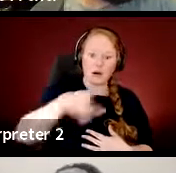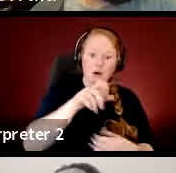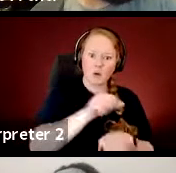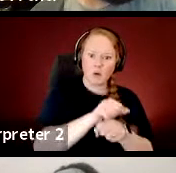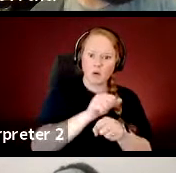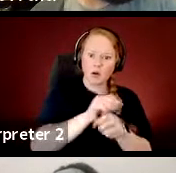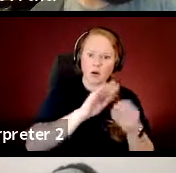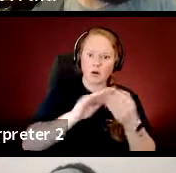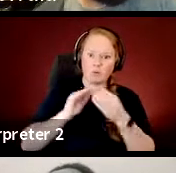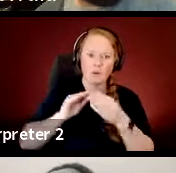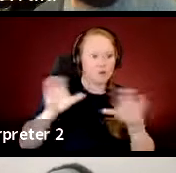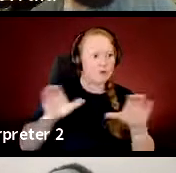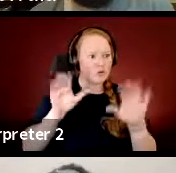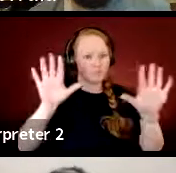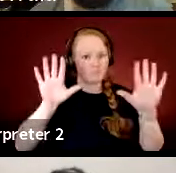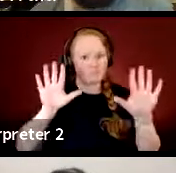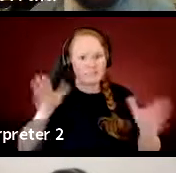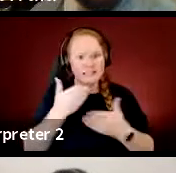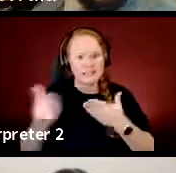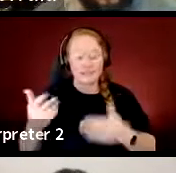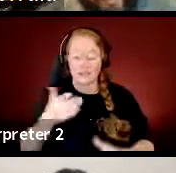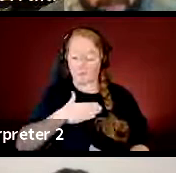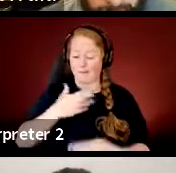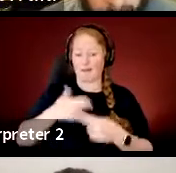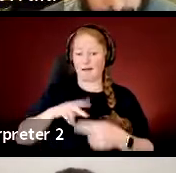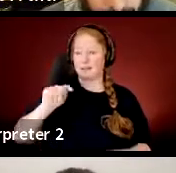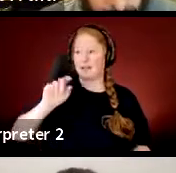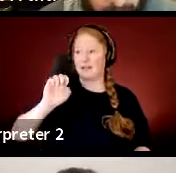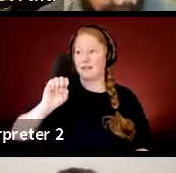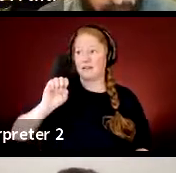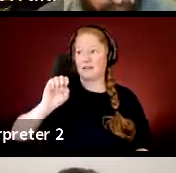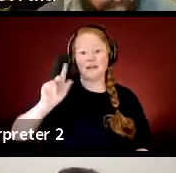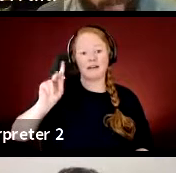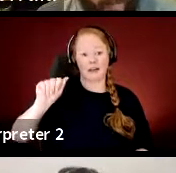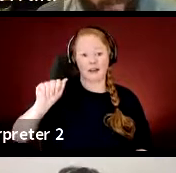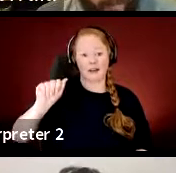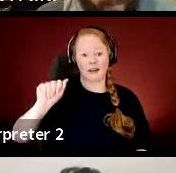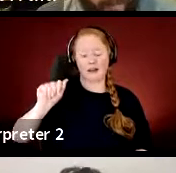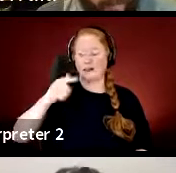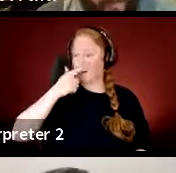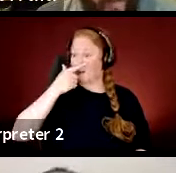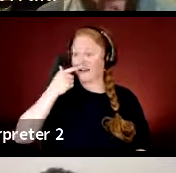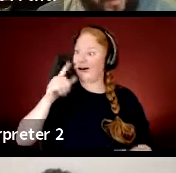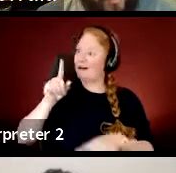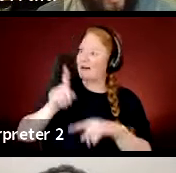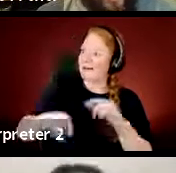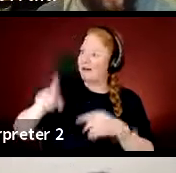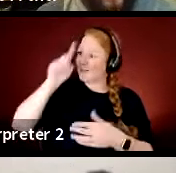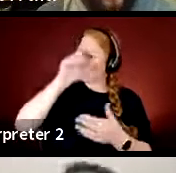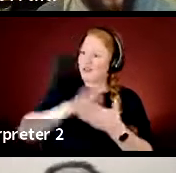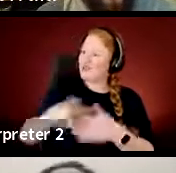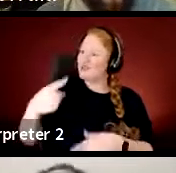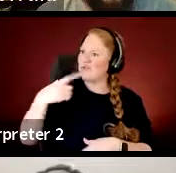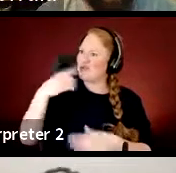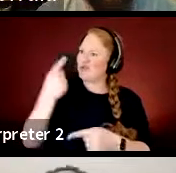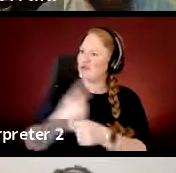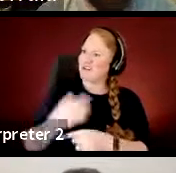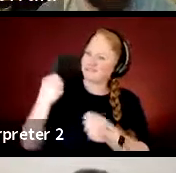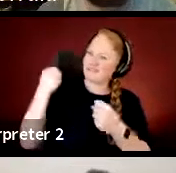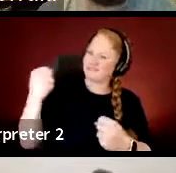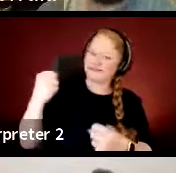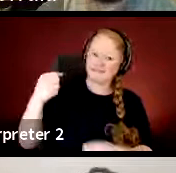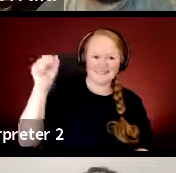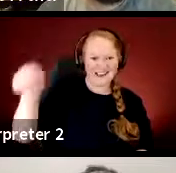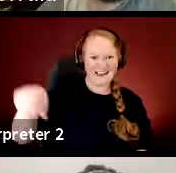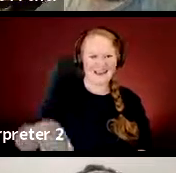things. My name's Tekka Childress. I can't believe, Michelle, you said it right. Way to go. I have